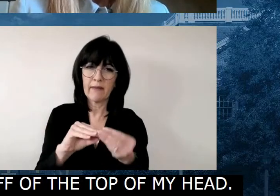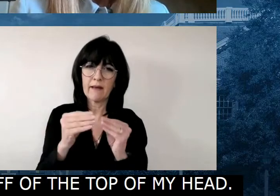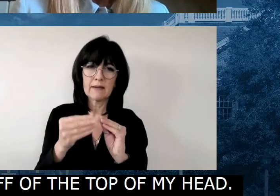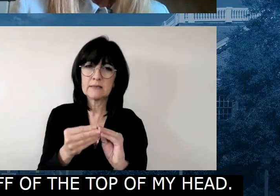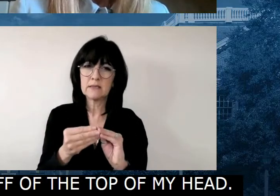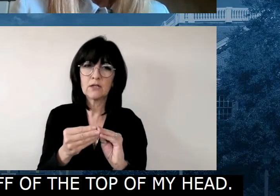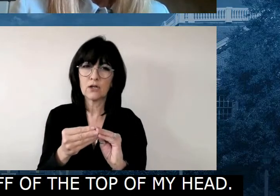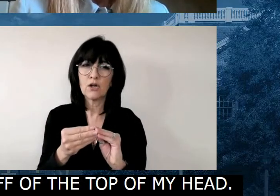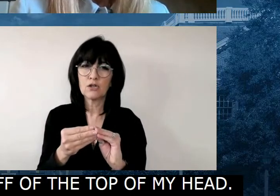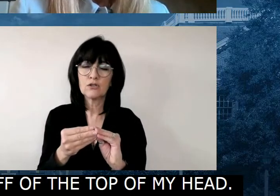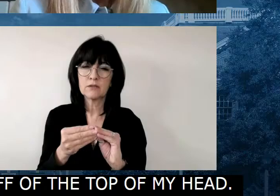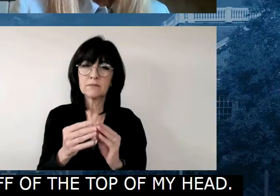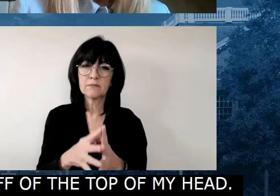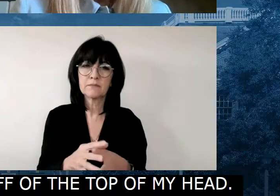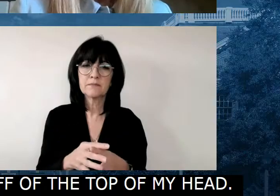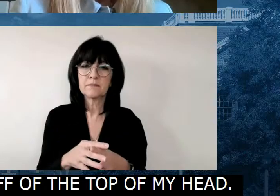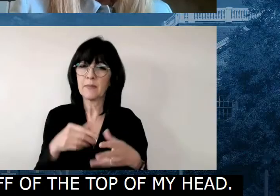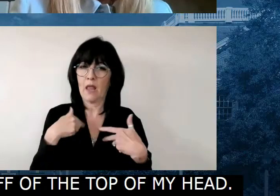to estimate.